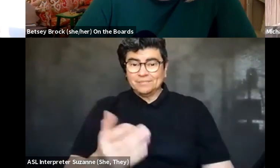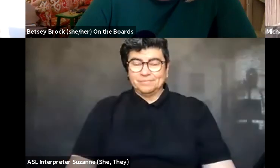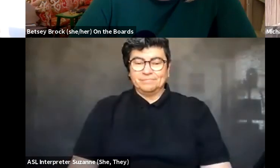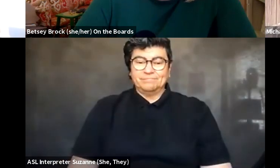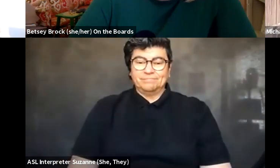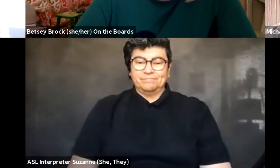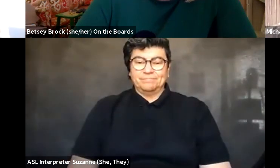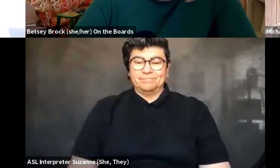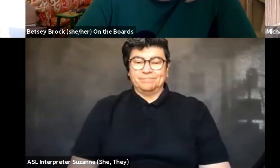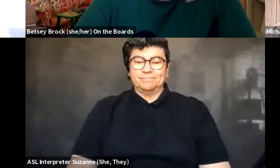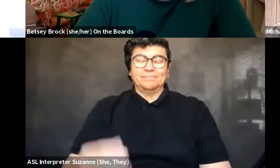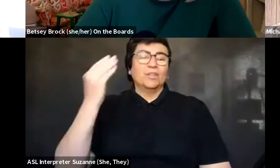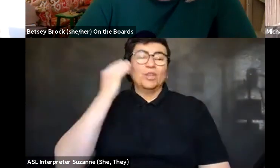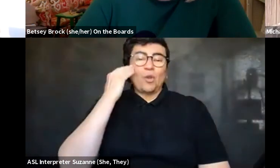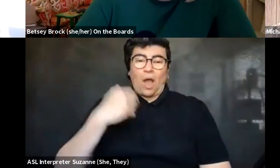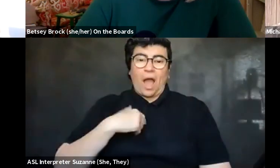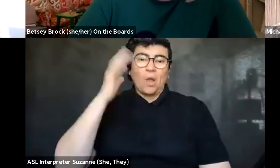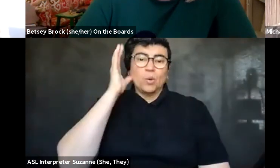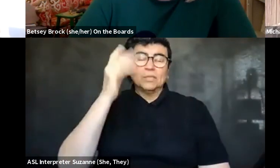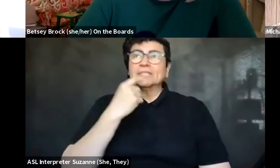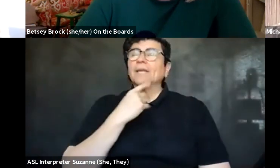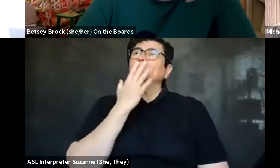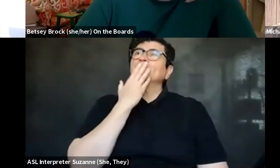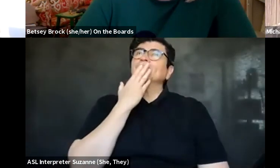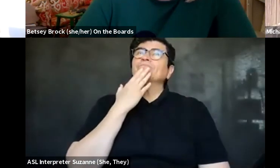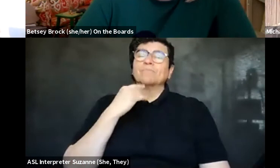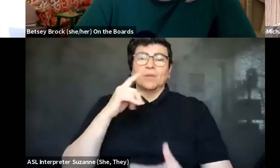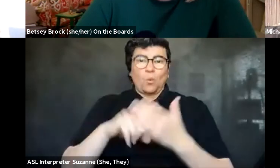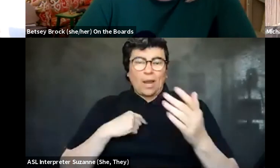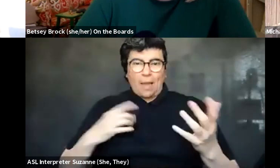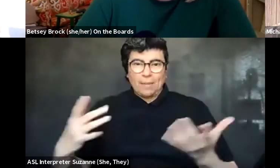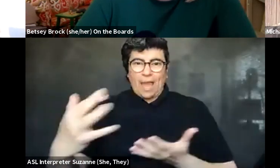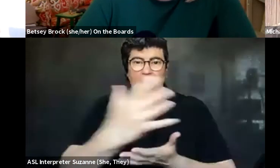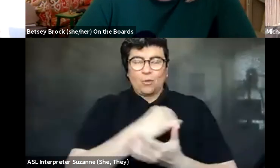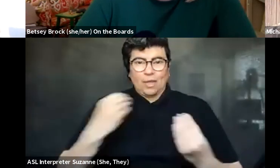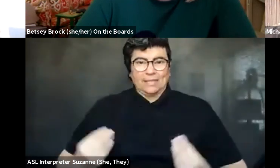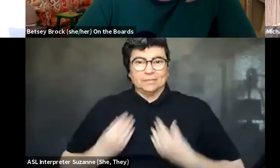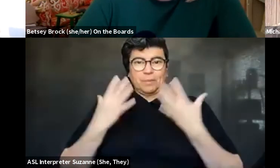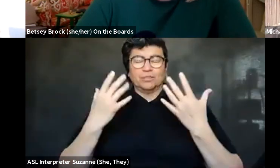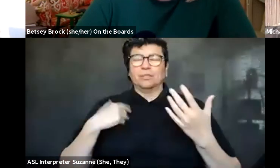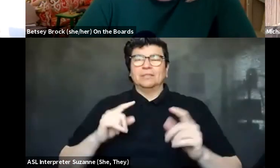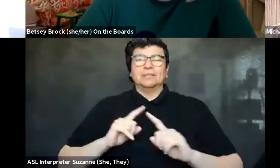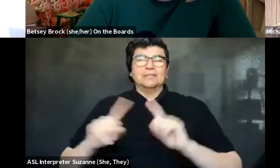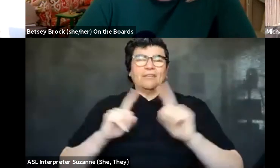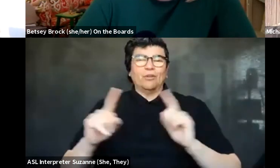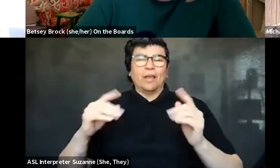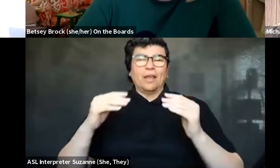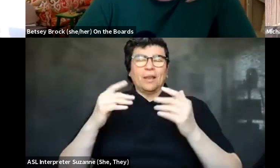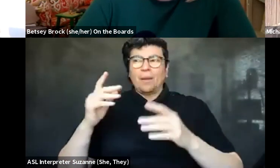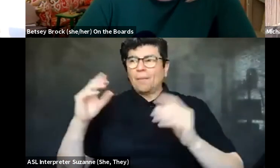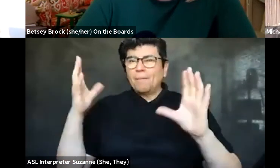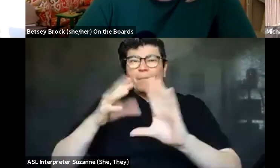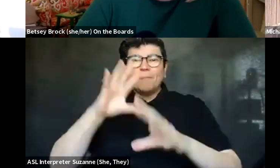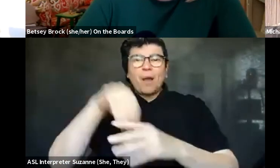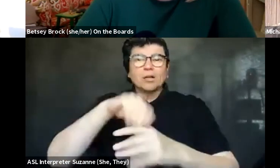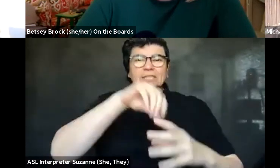You know, I'll just say that the inspiration that I'm gathering from all this is the levels of participation from everyone